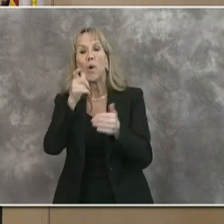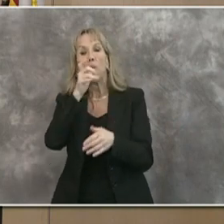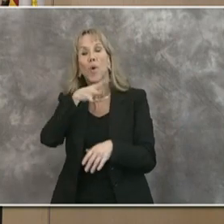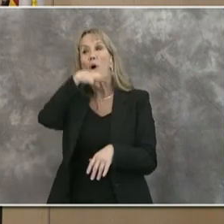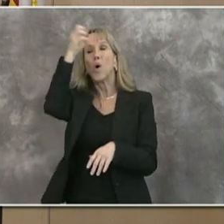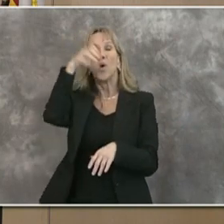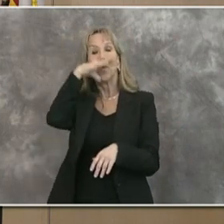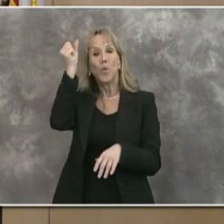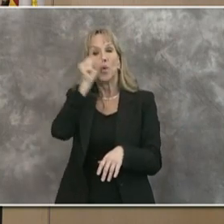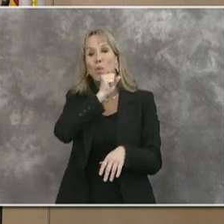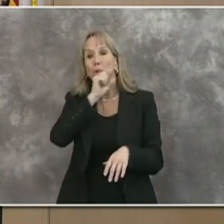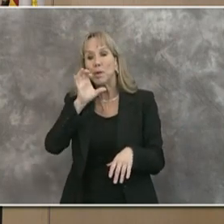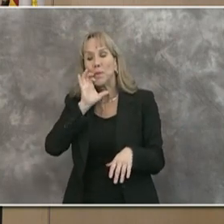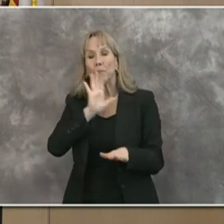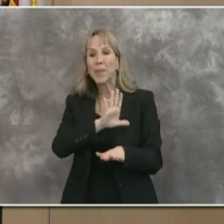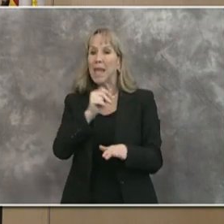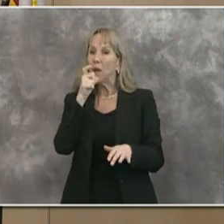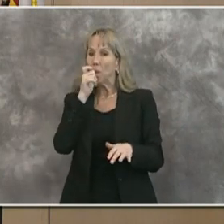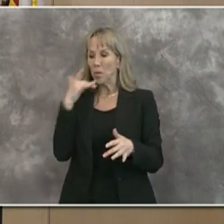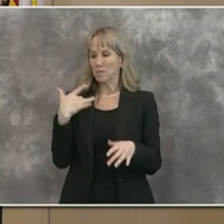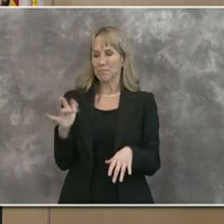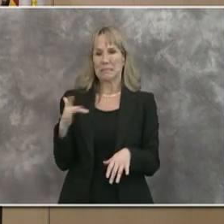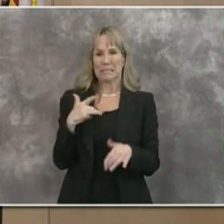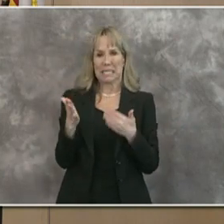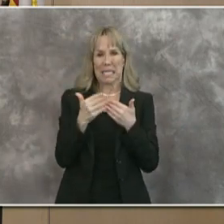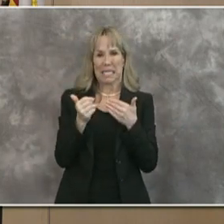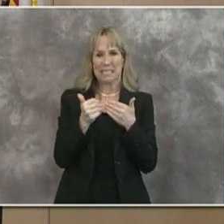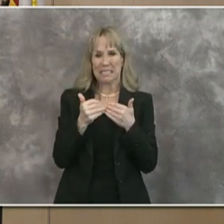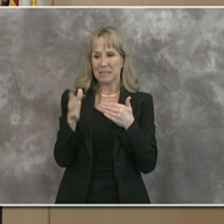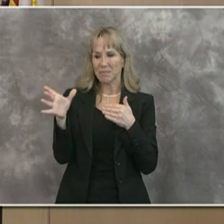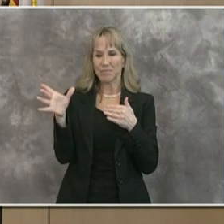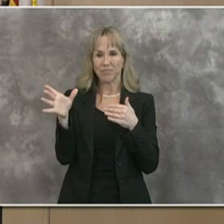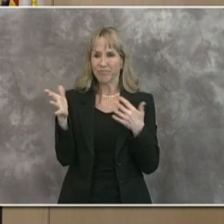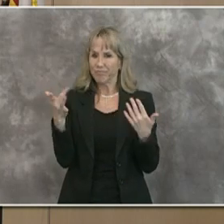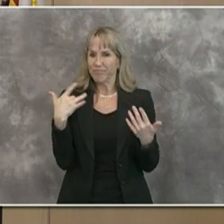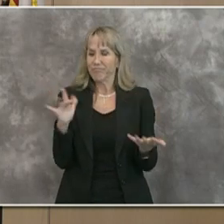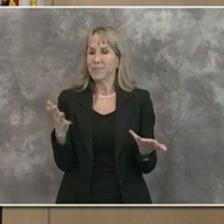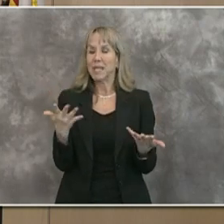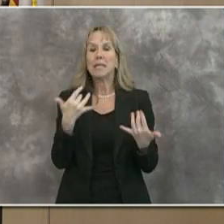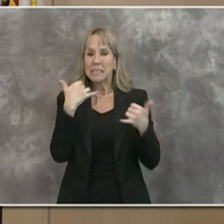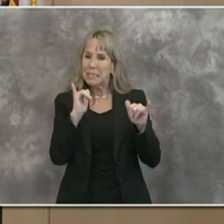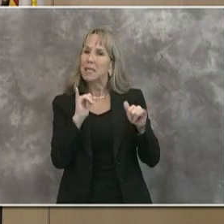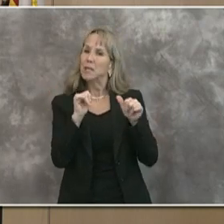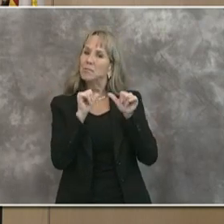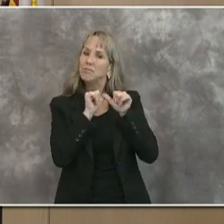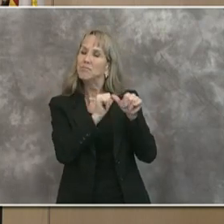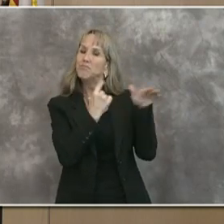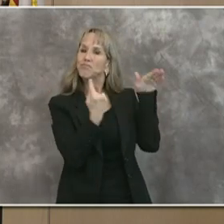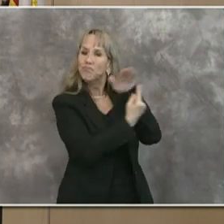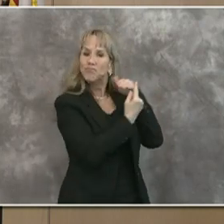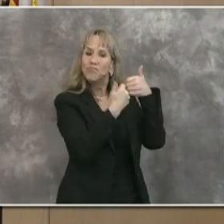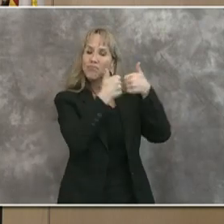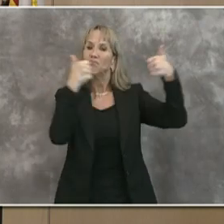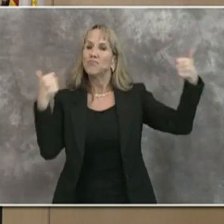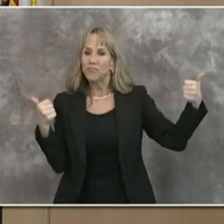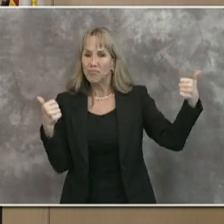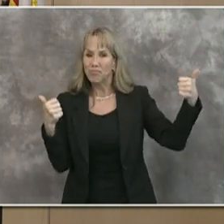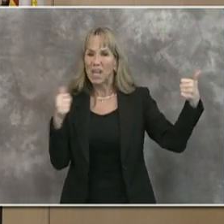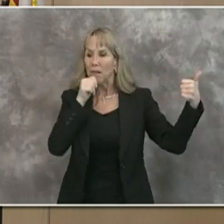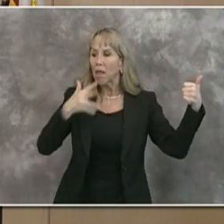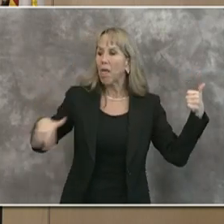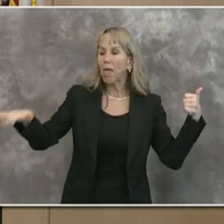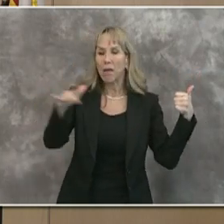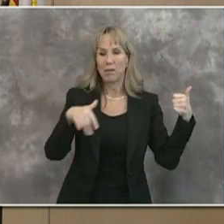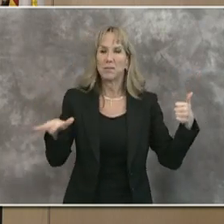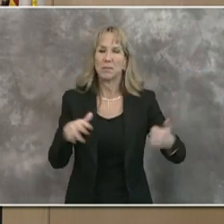adults and those that are vulnerable still sequester themselves and stay away from the general